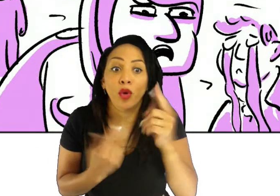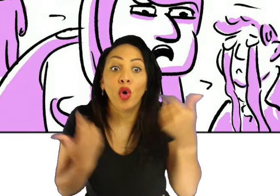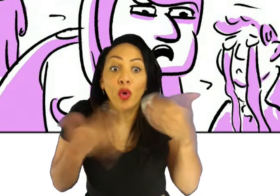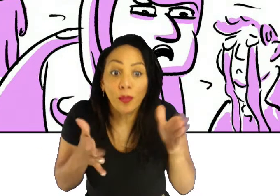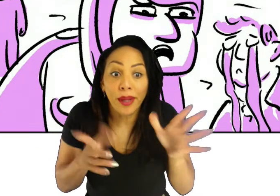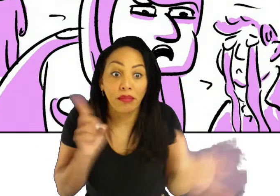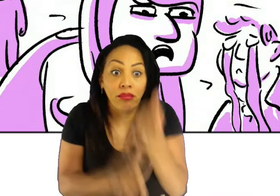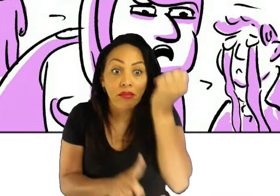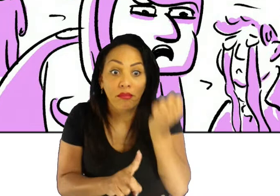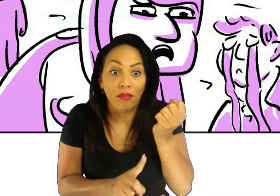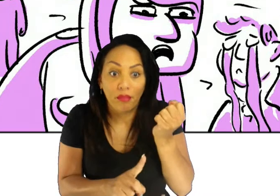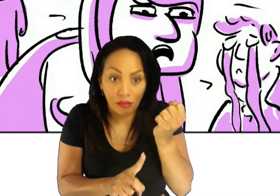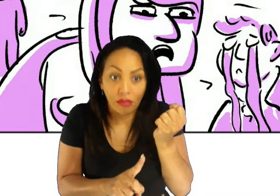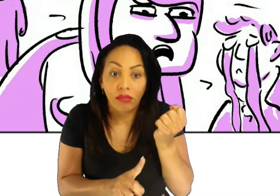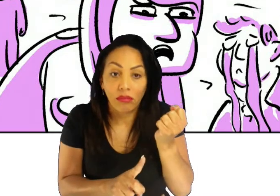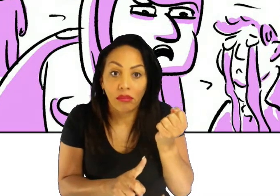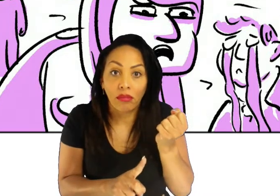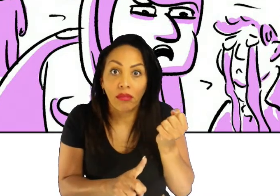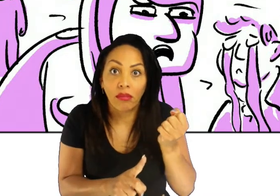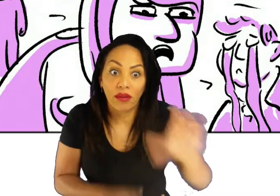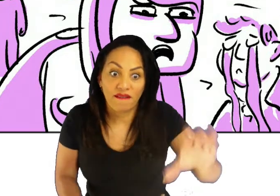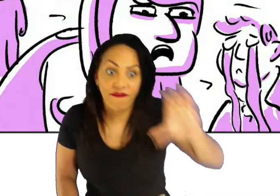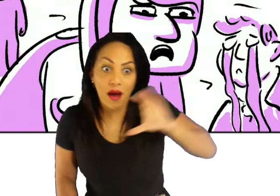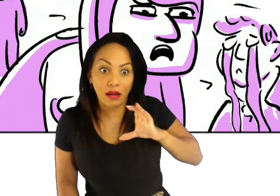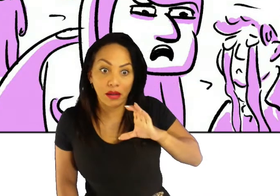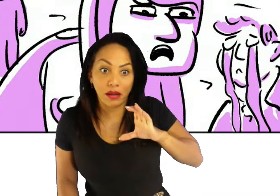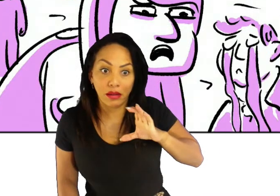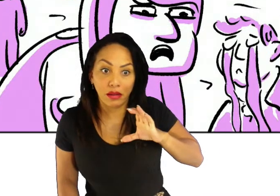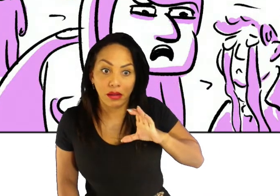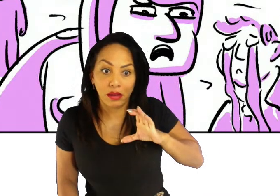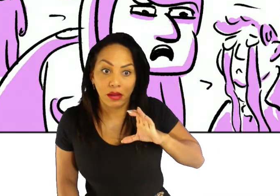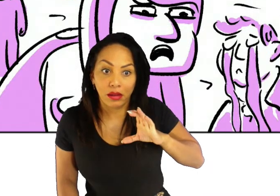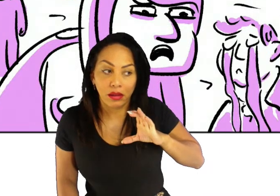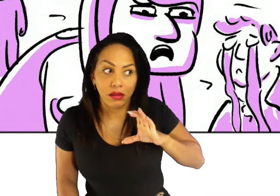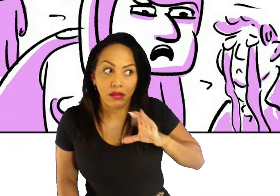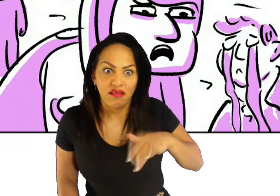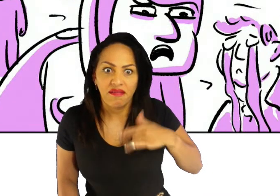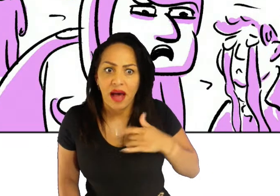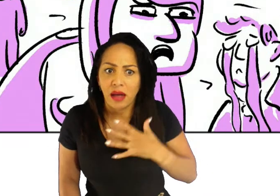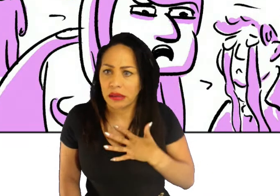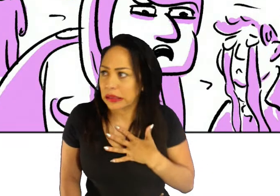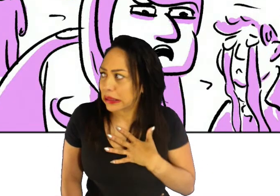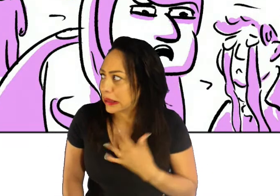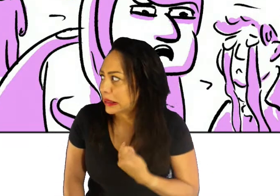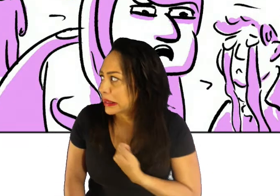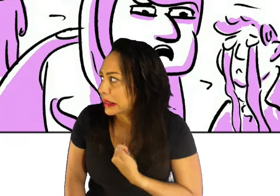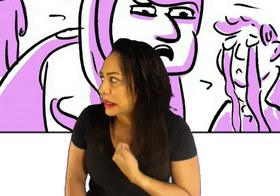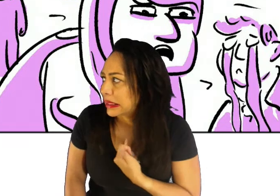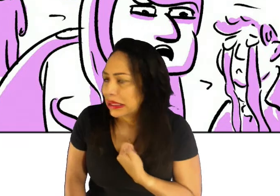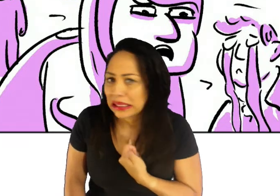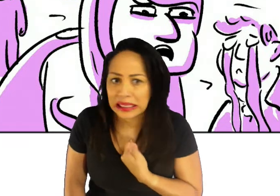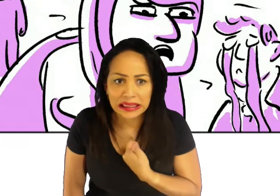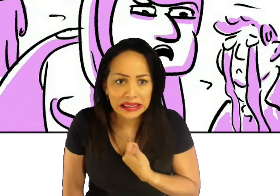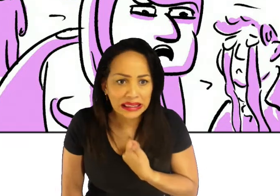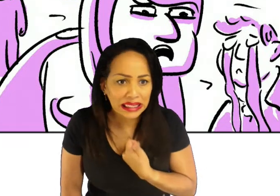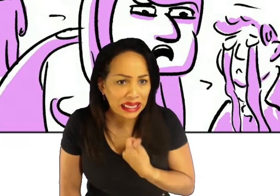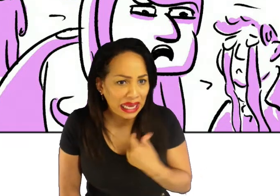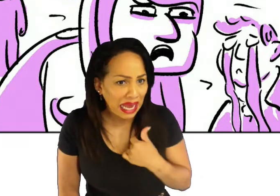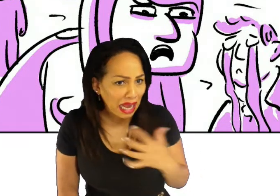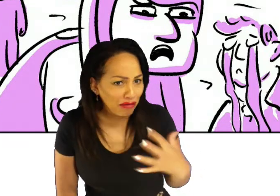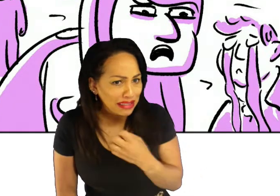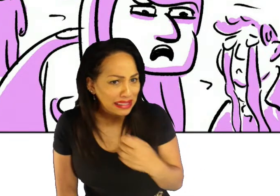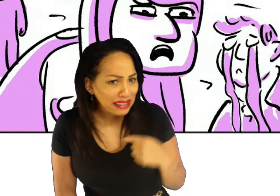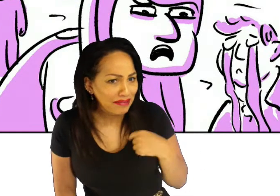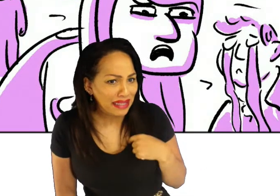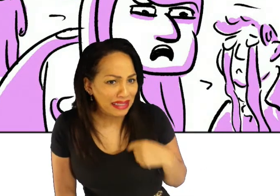them, just wondering what they would do. Add to that all of the things